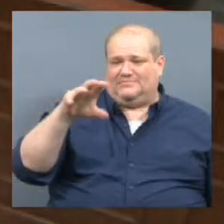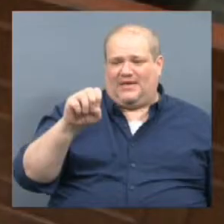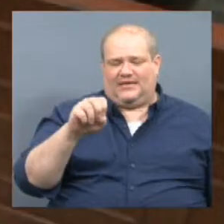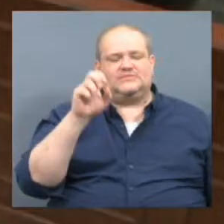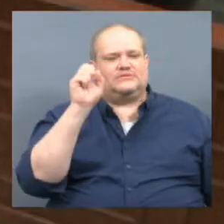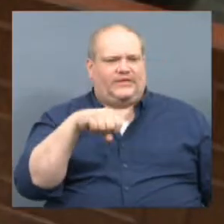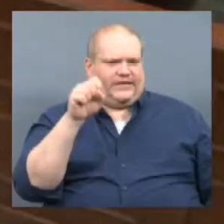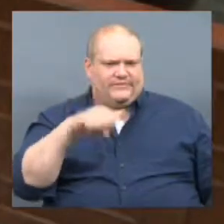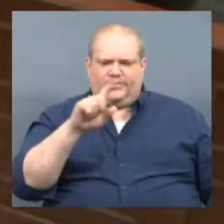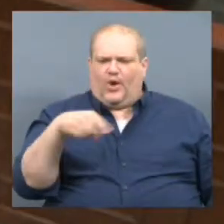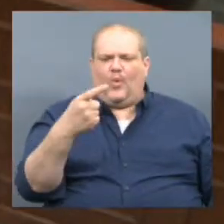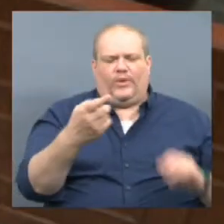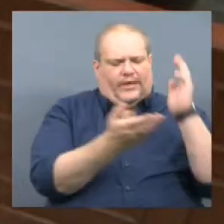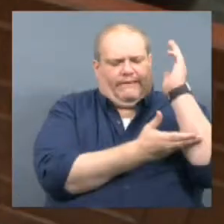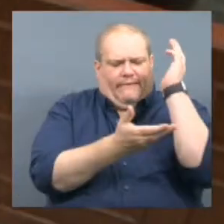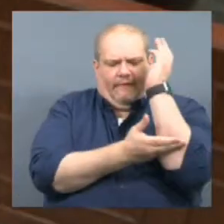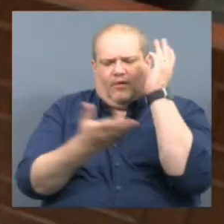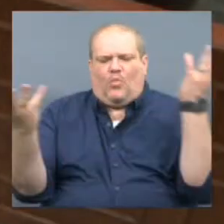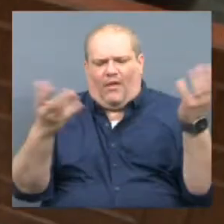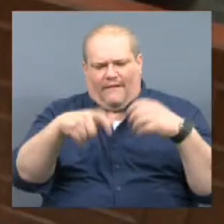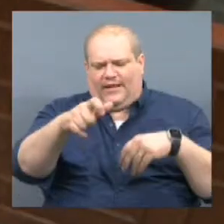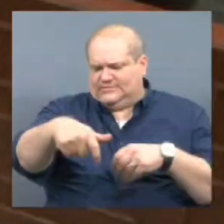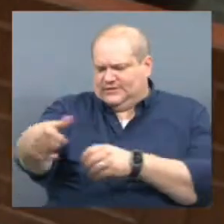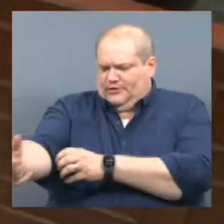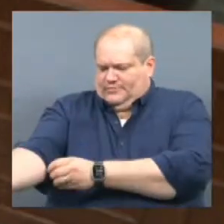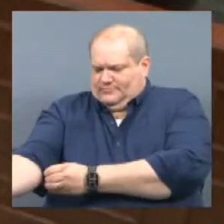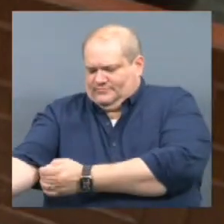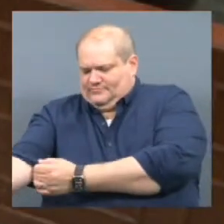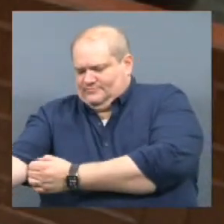what's necessary. Okay. Mhm.